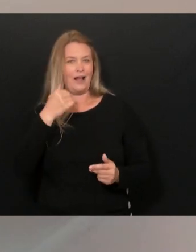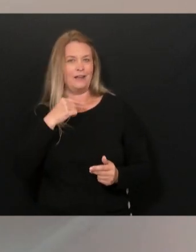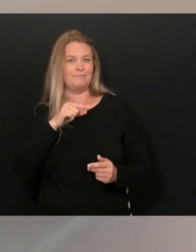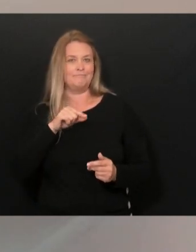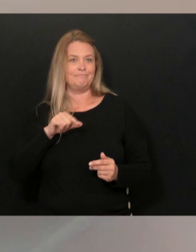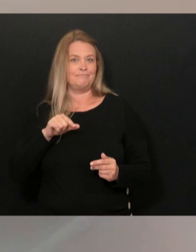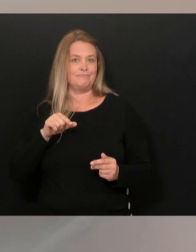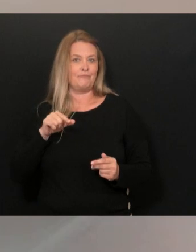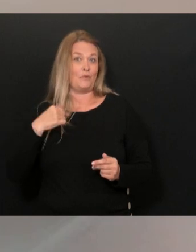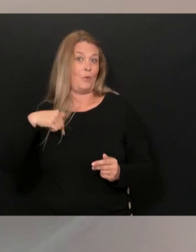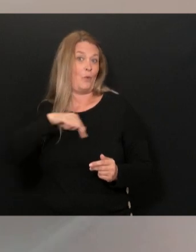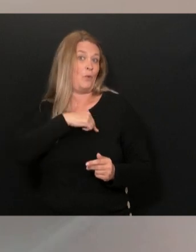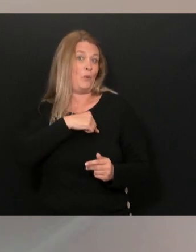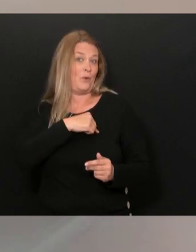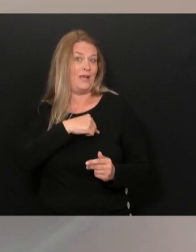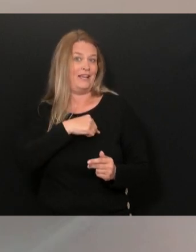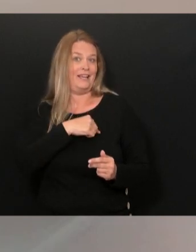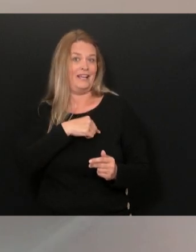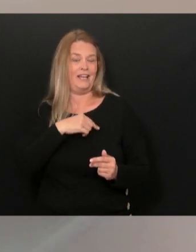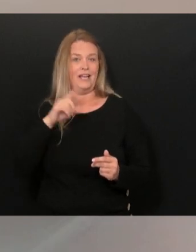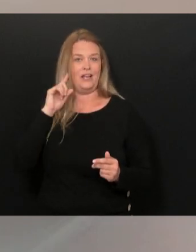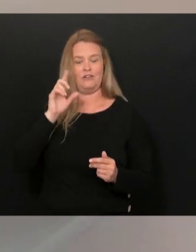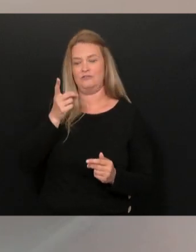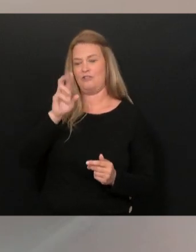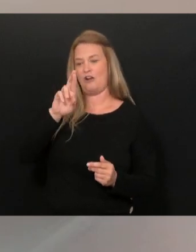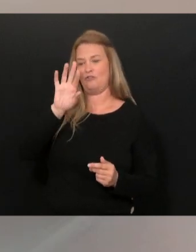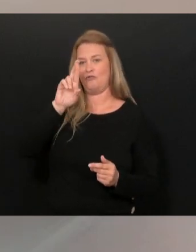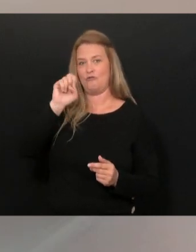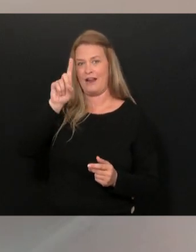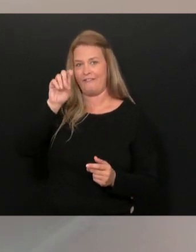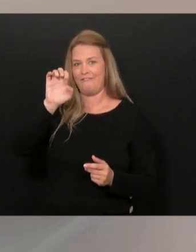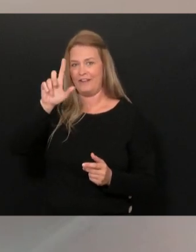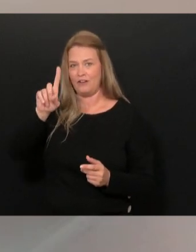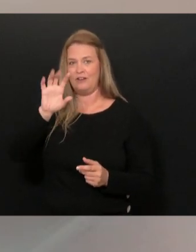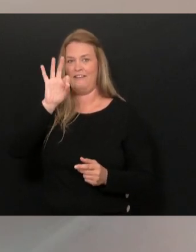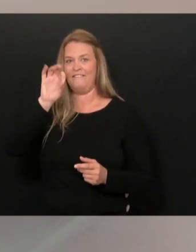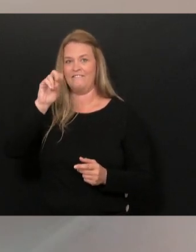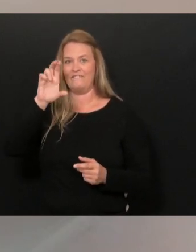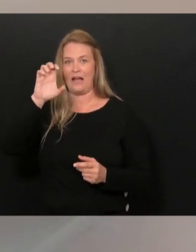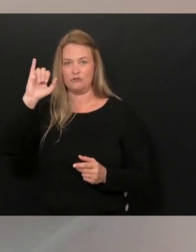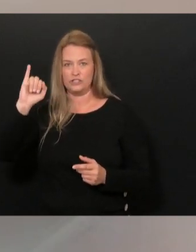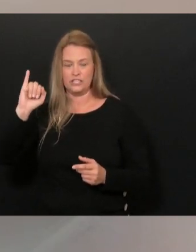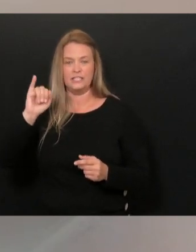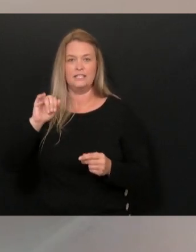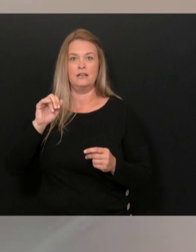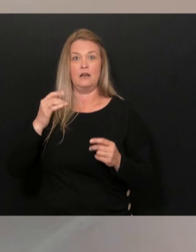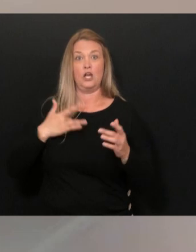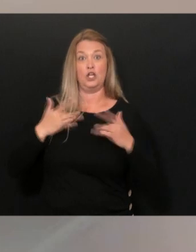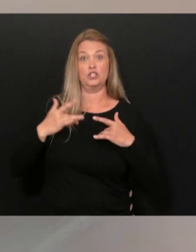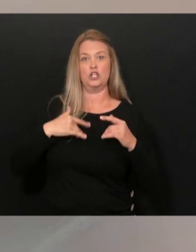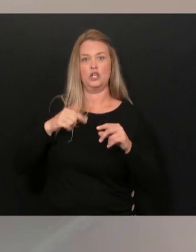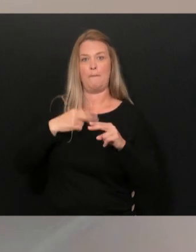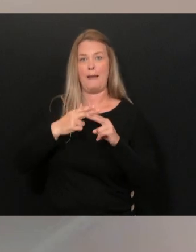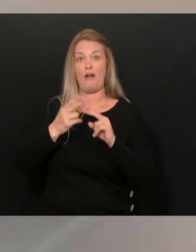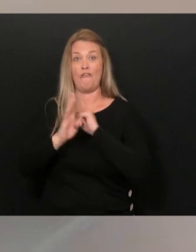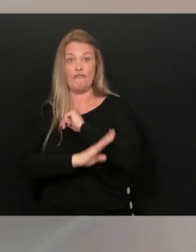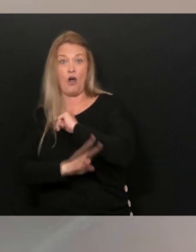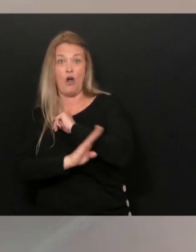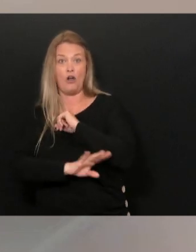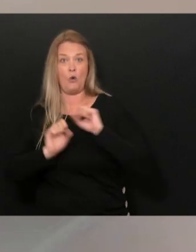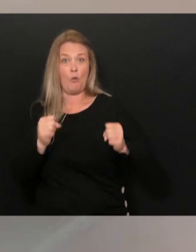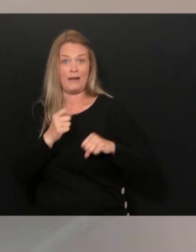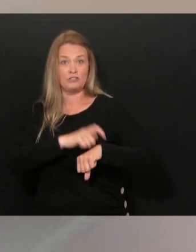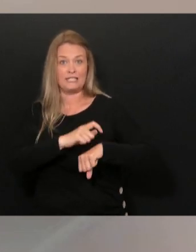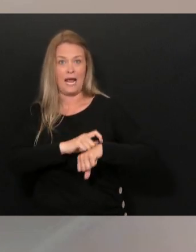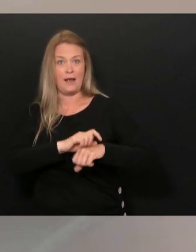hear Dr. Redfield and Dr. Fauci and other people being worried about the fall and the winter as it gets colder